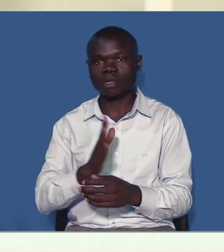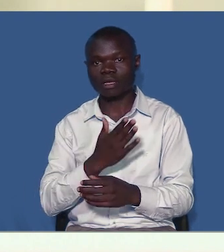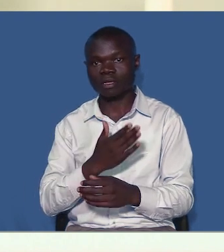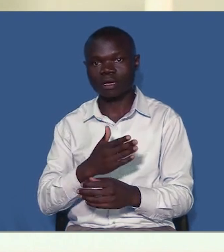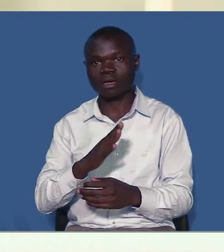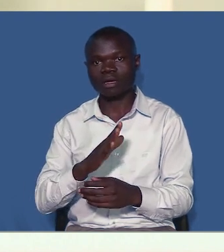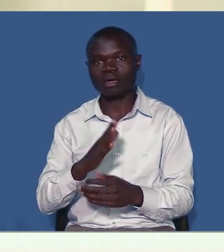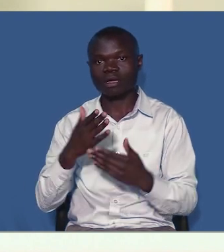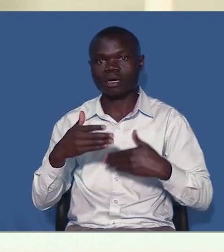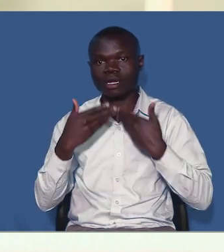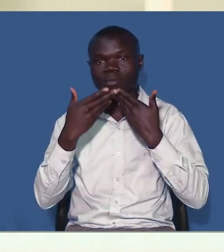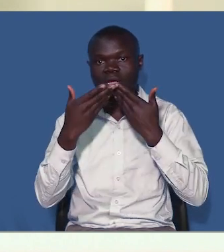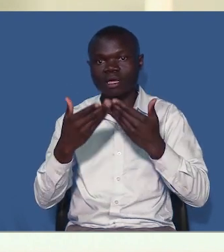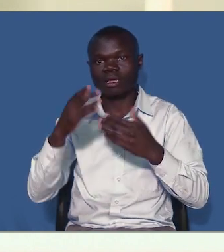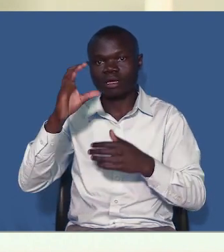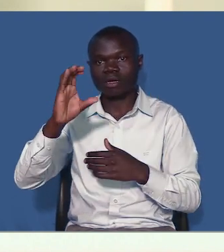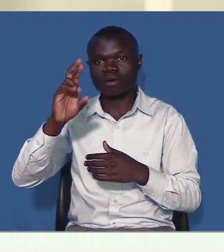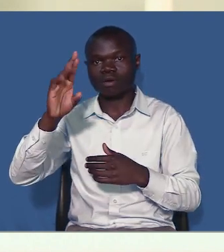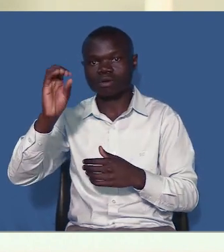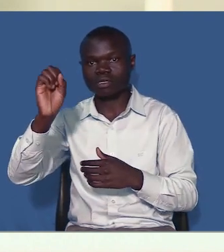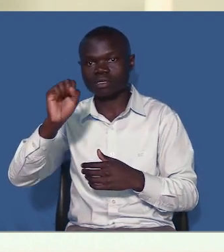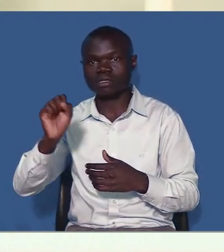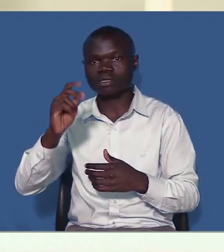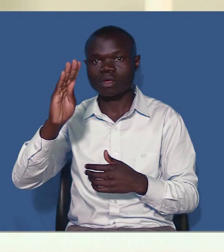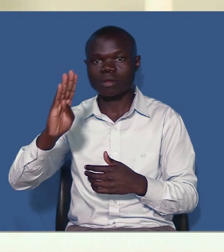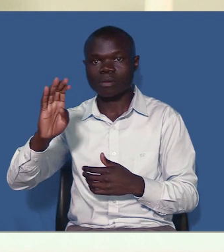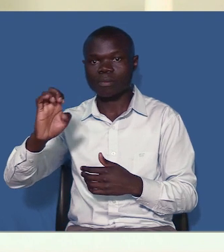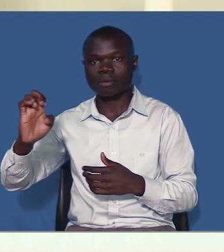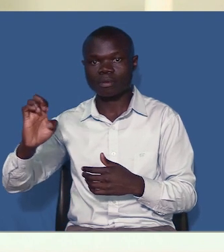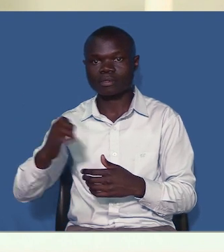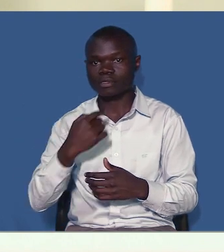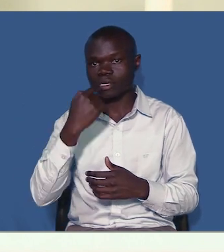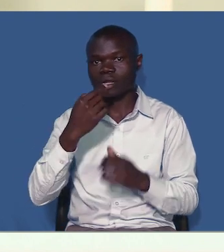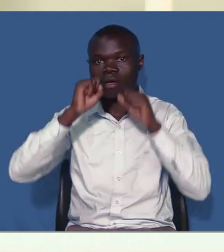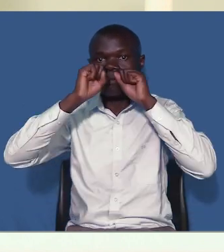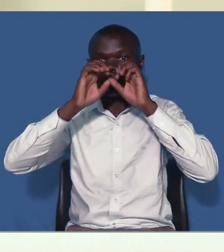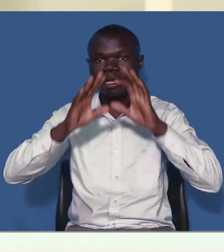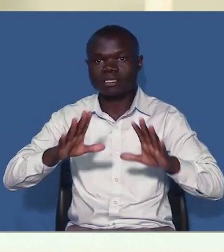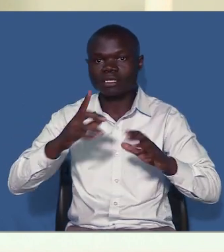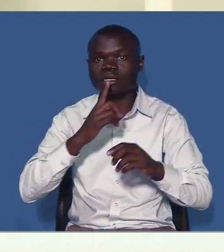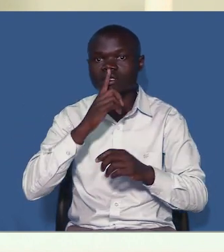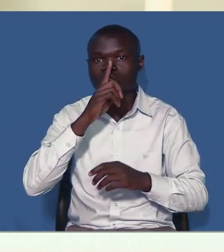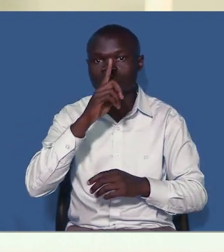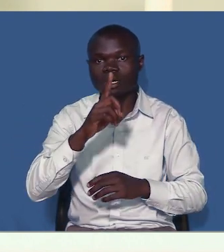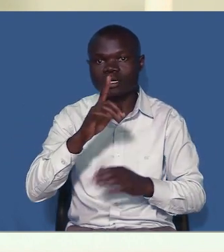reply, Crosby said, "Blessed assurance, Jesus is